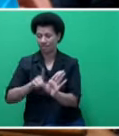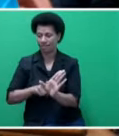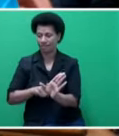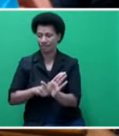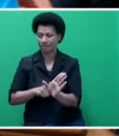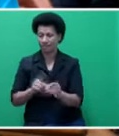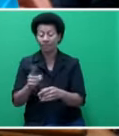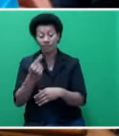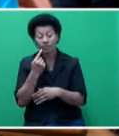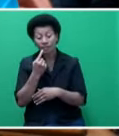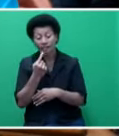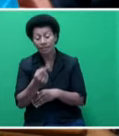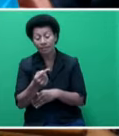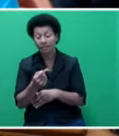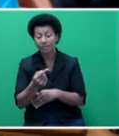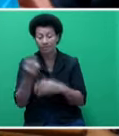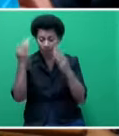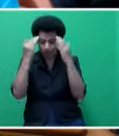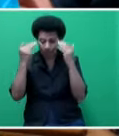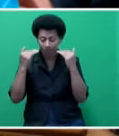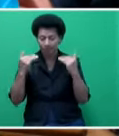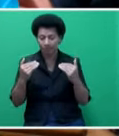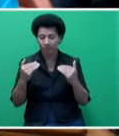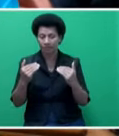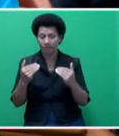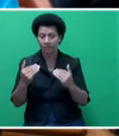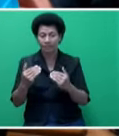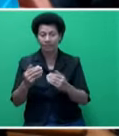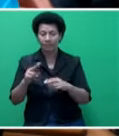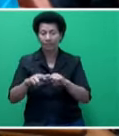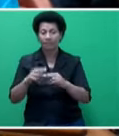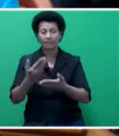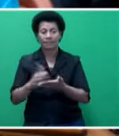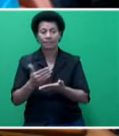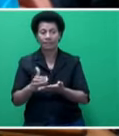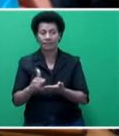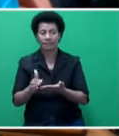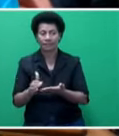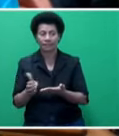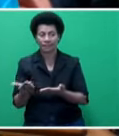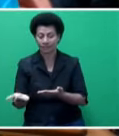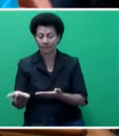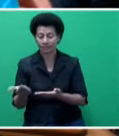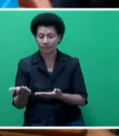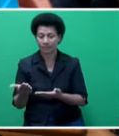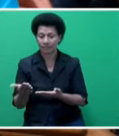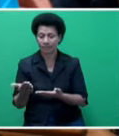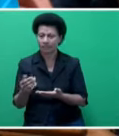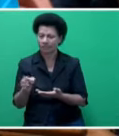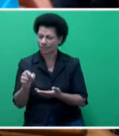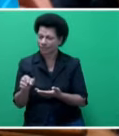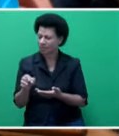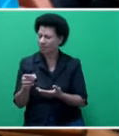what we are saying, Mr. Speaker, is FNPF has been the institution.